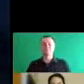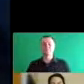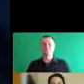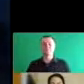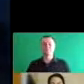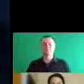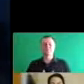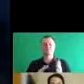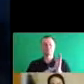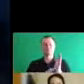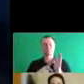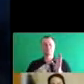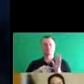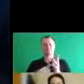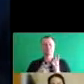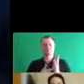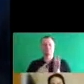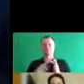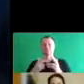water,